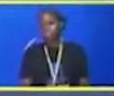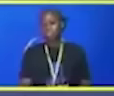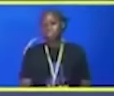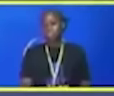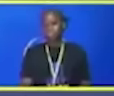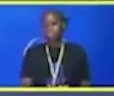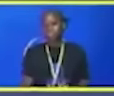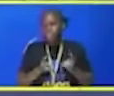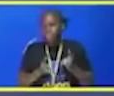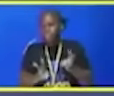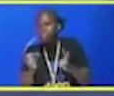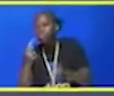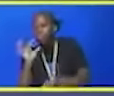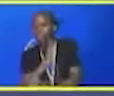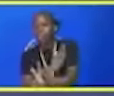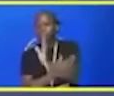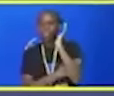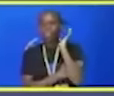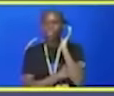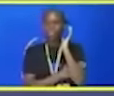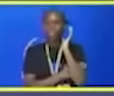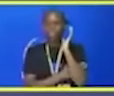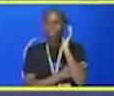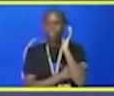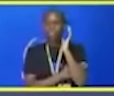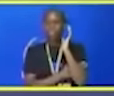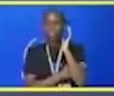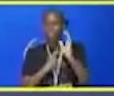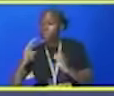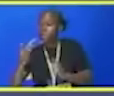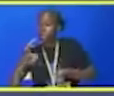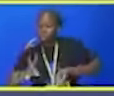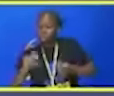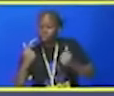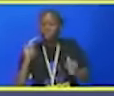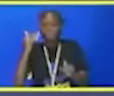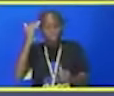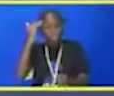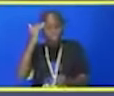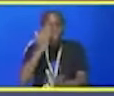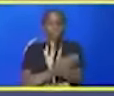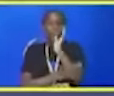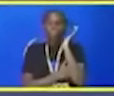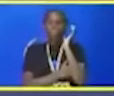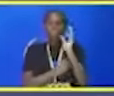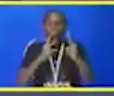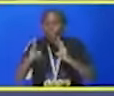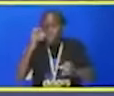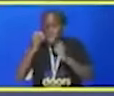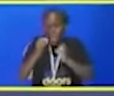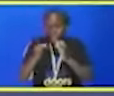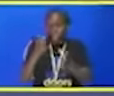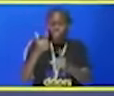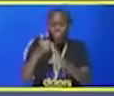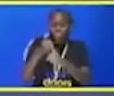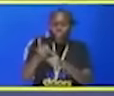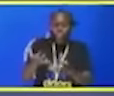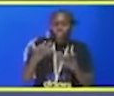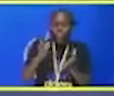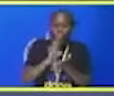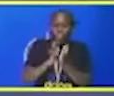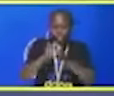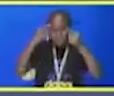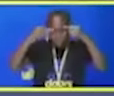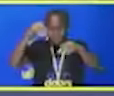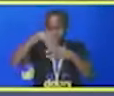The ways of God. This is the second way we know God. So if you want to prosper in the kingdom,